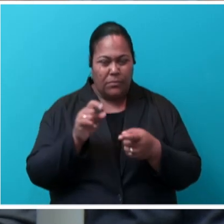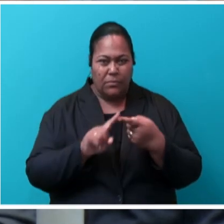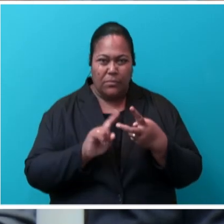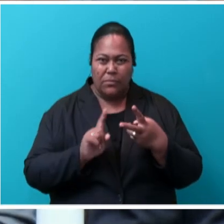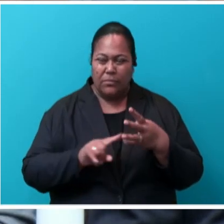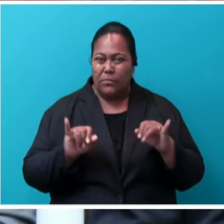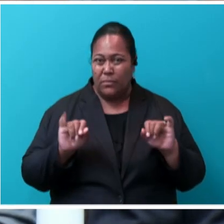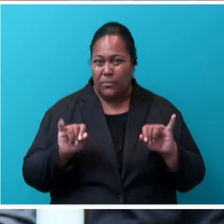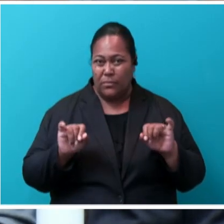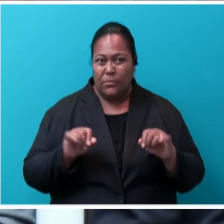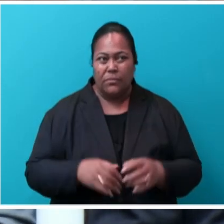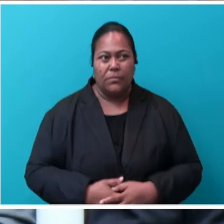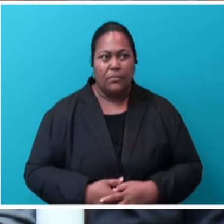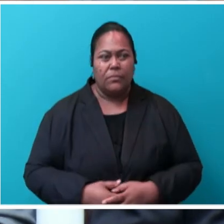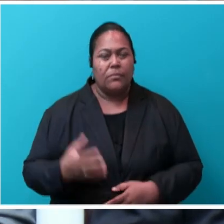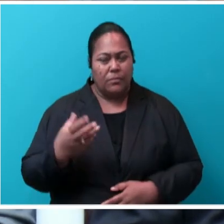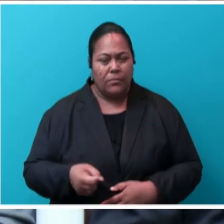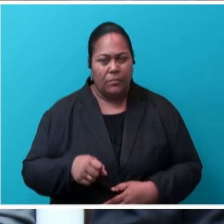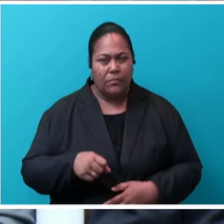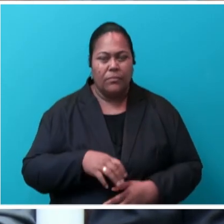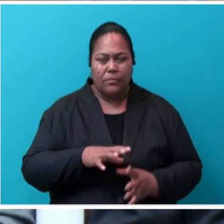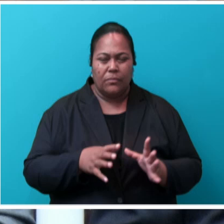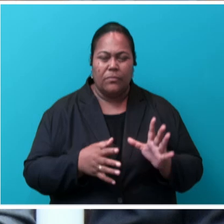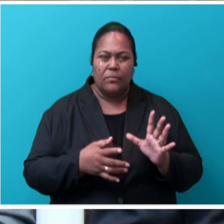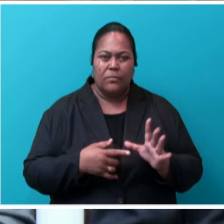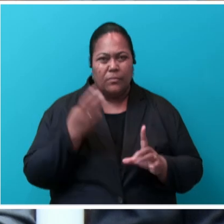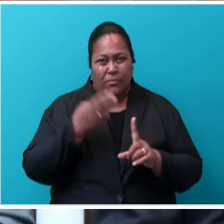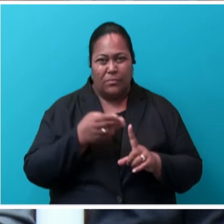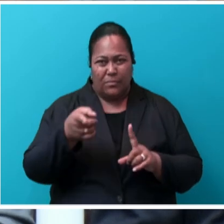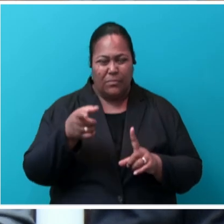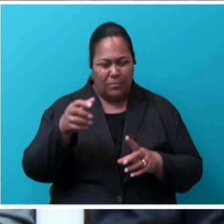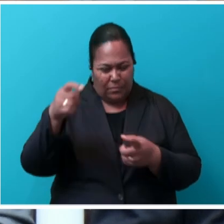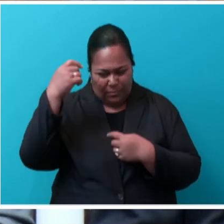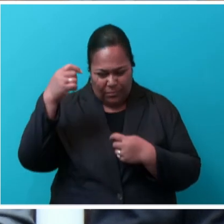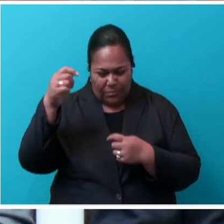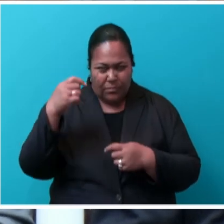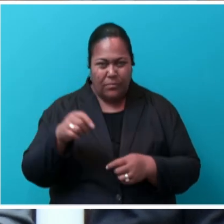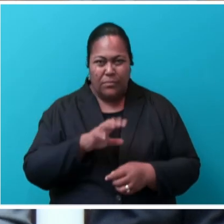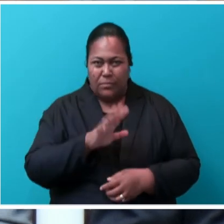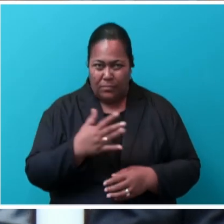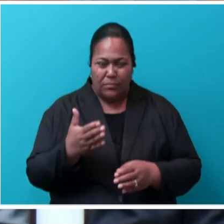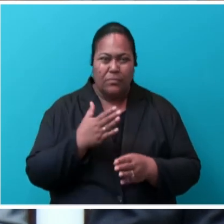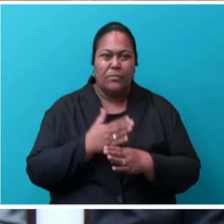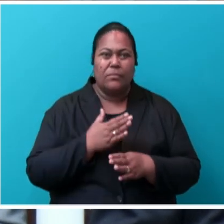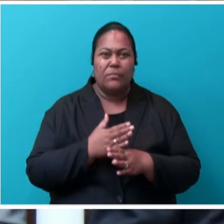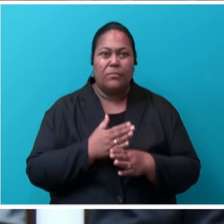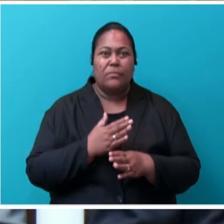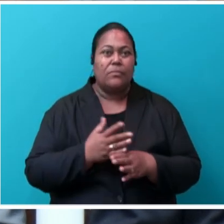of the Auditor-General when they conducted the office for the municipalities around Fiji,